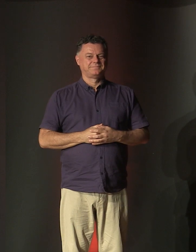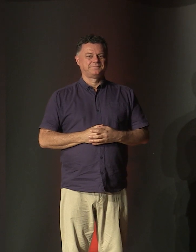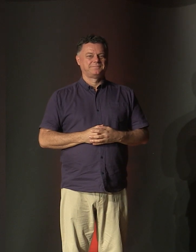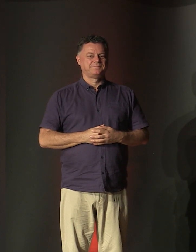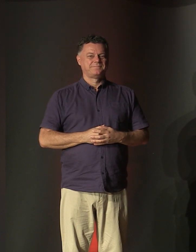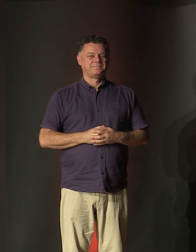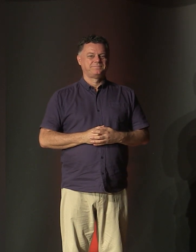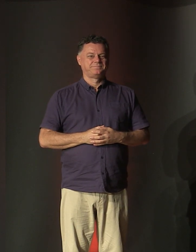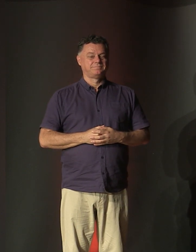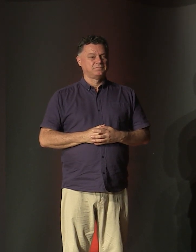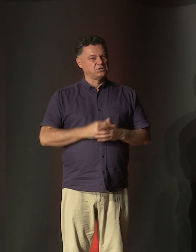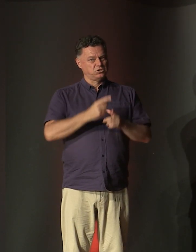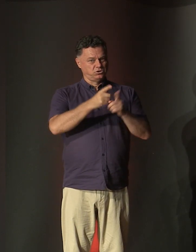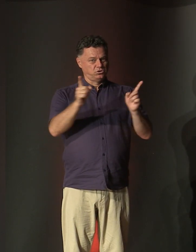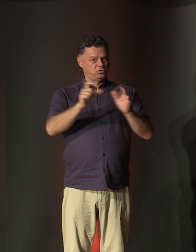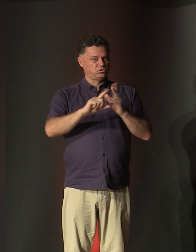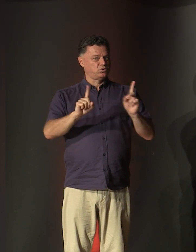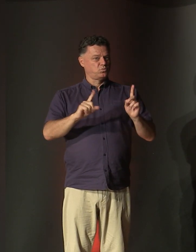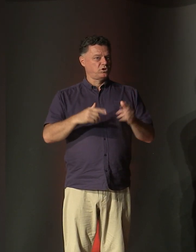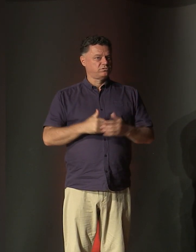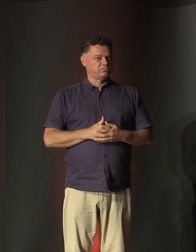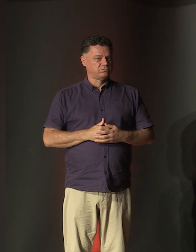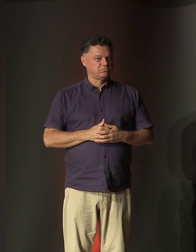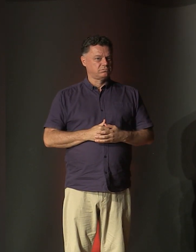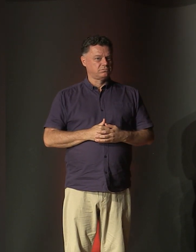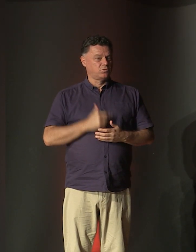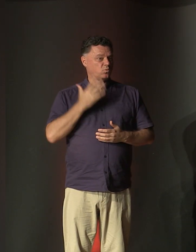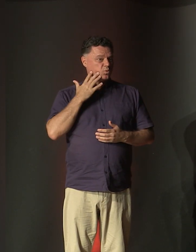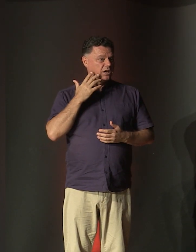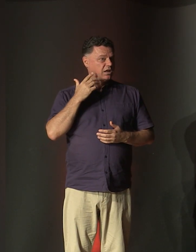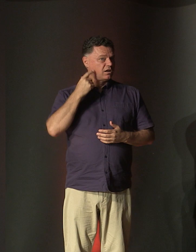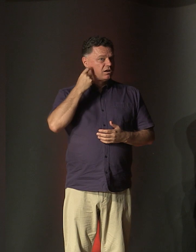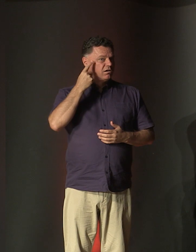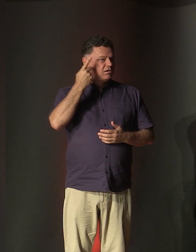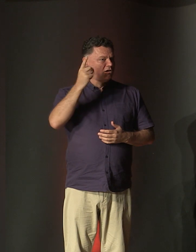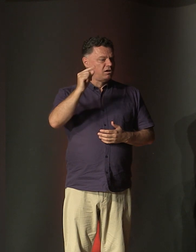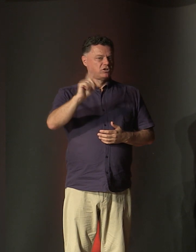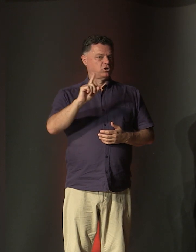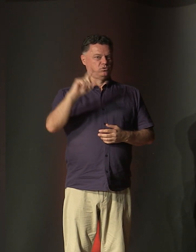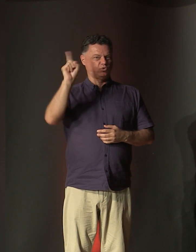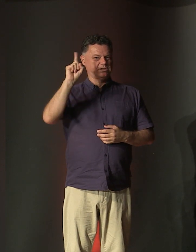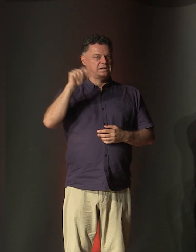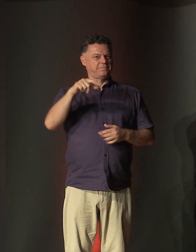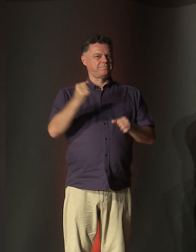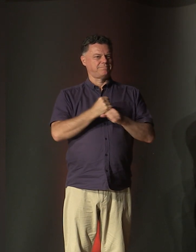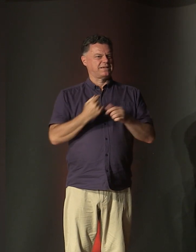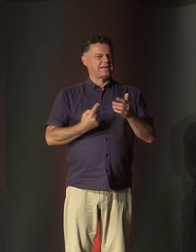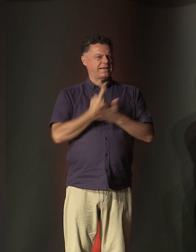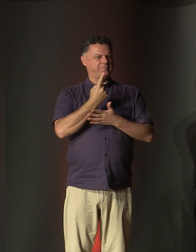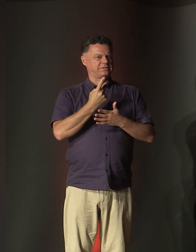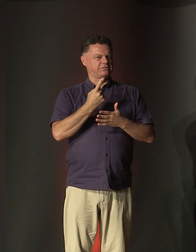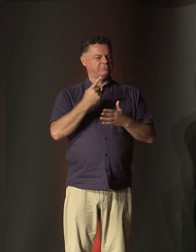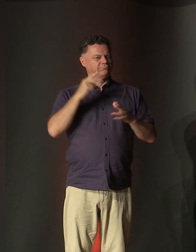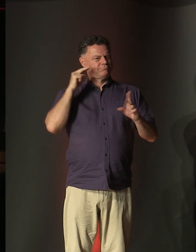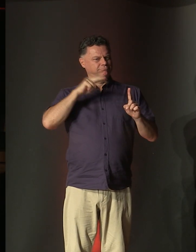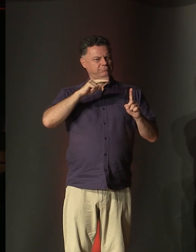What will you do today that will make that happen?